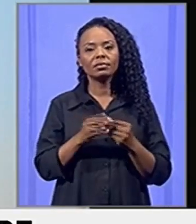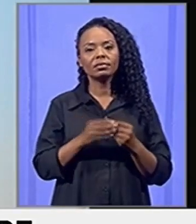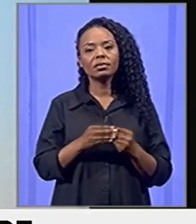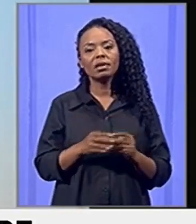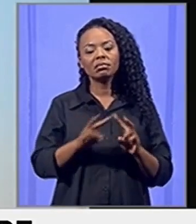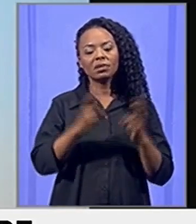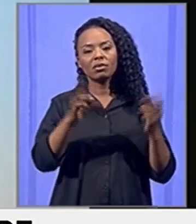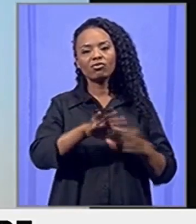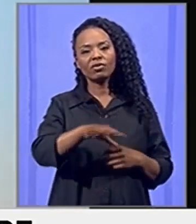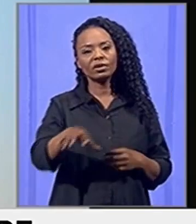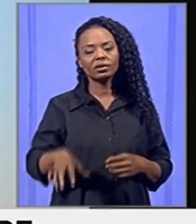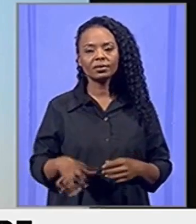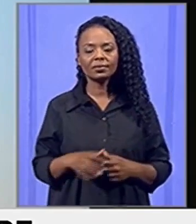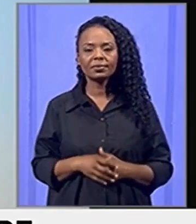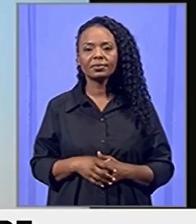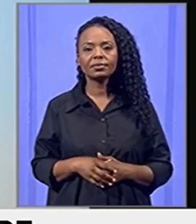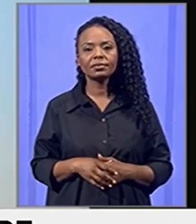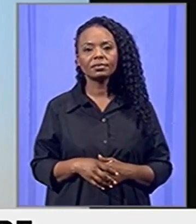provinces.